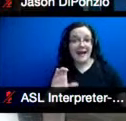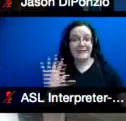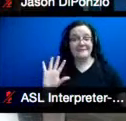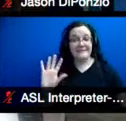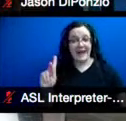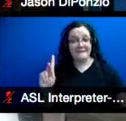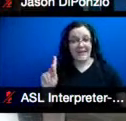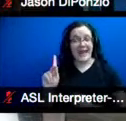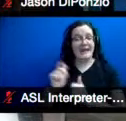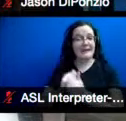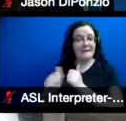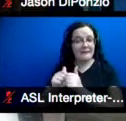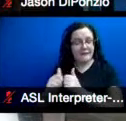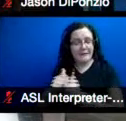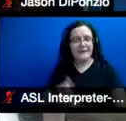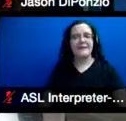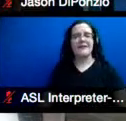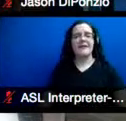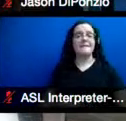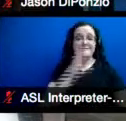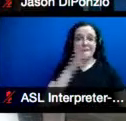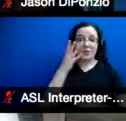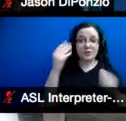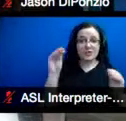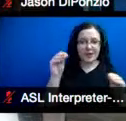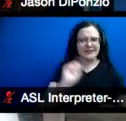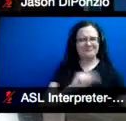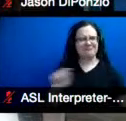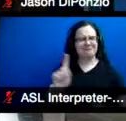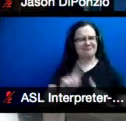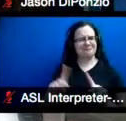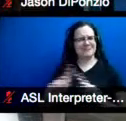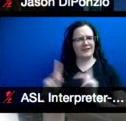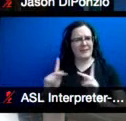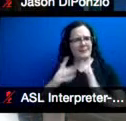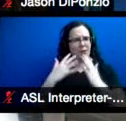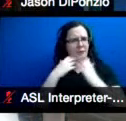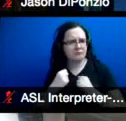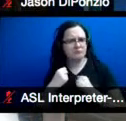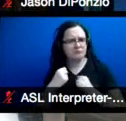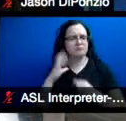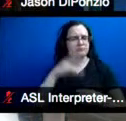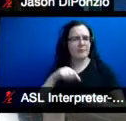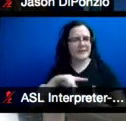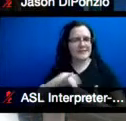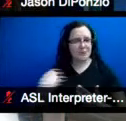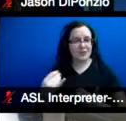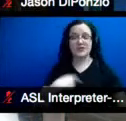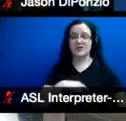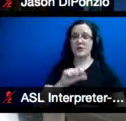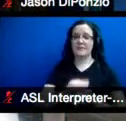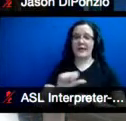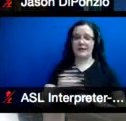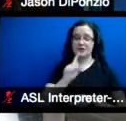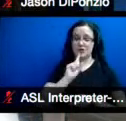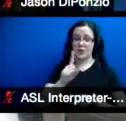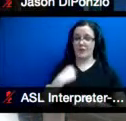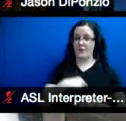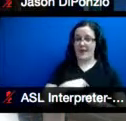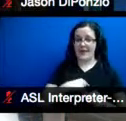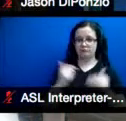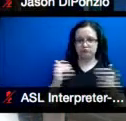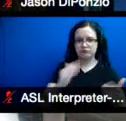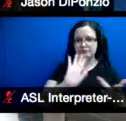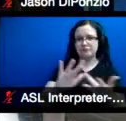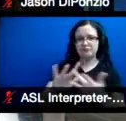different stakeholders. And we're working very diligently to make sure that we get out ahead of this and connect with everybody so that they're